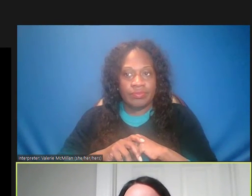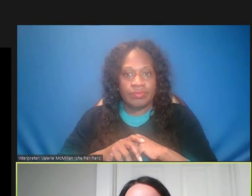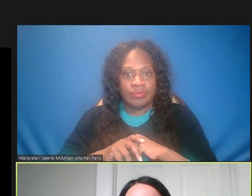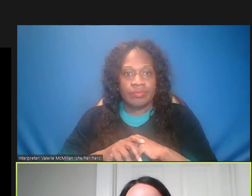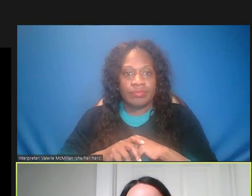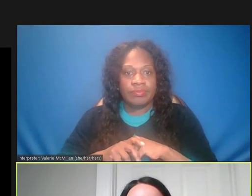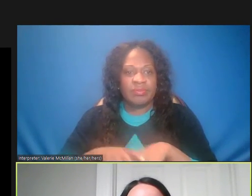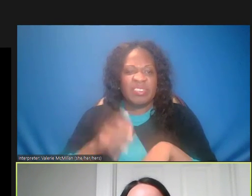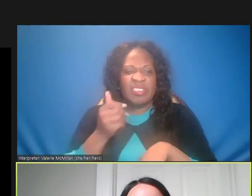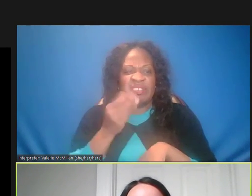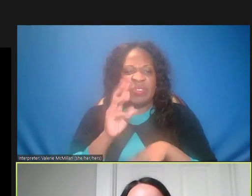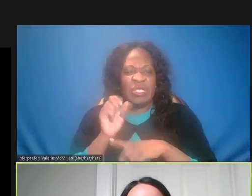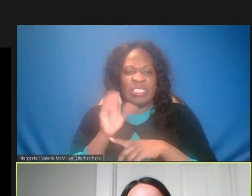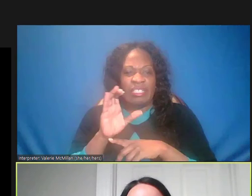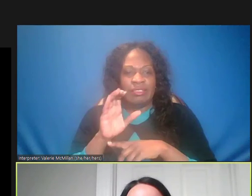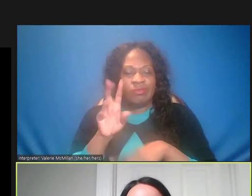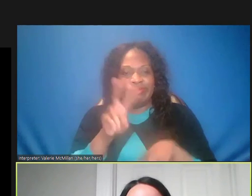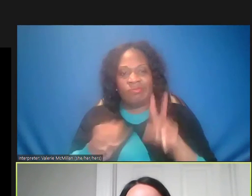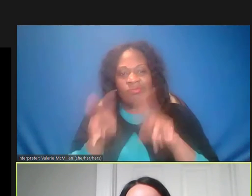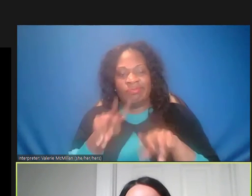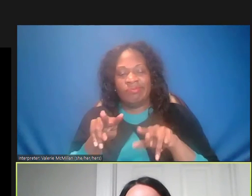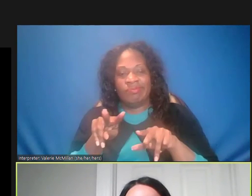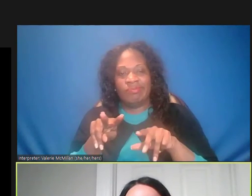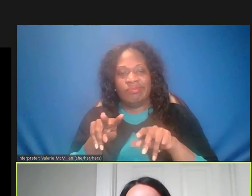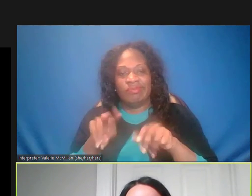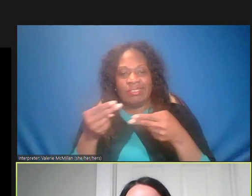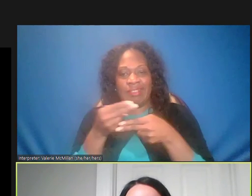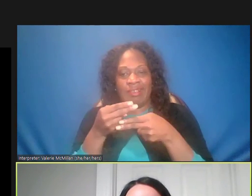I'll give you all a few seconds to take a look at this slide.